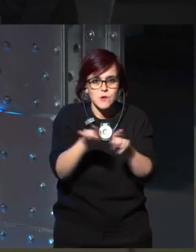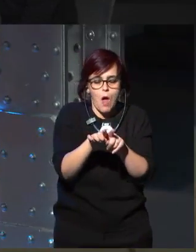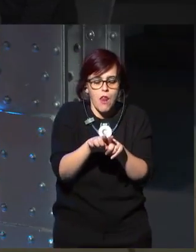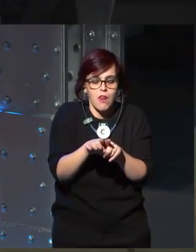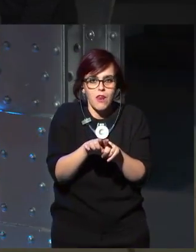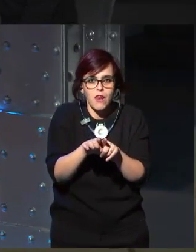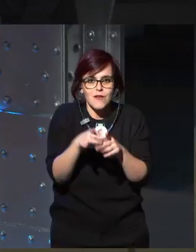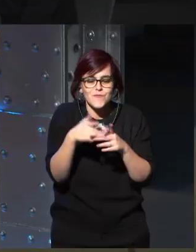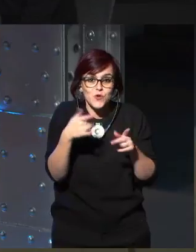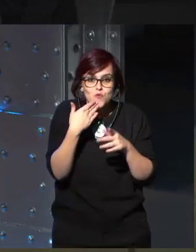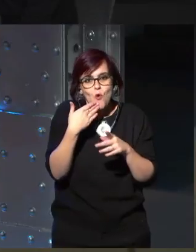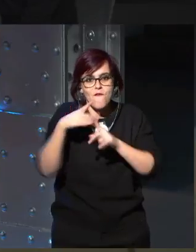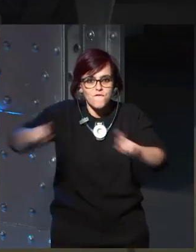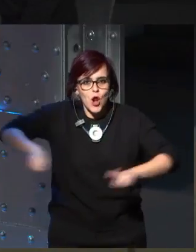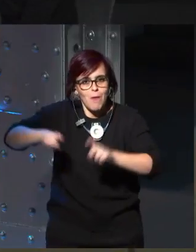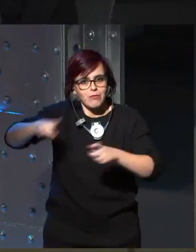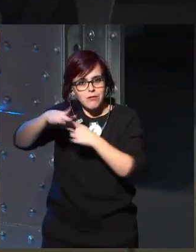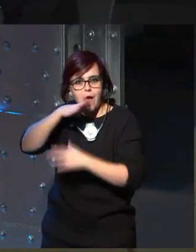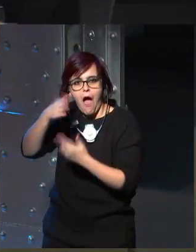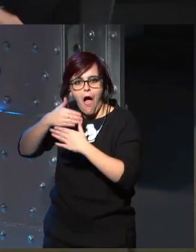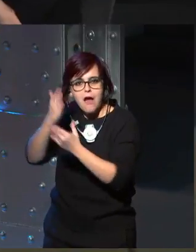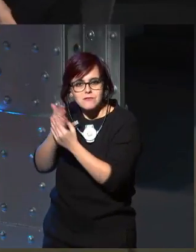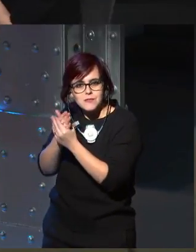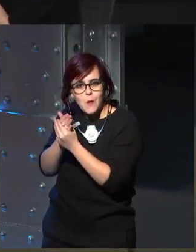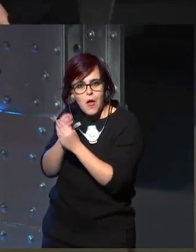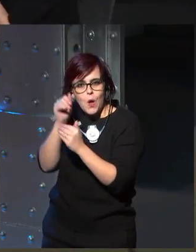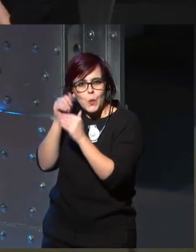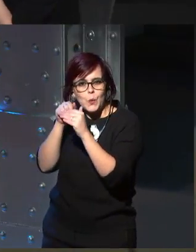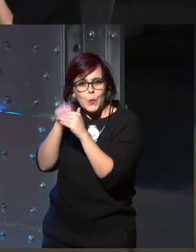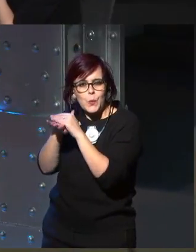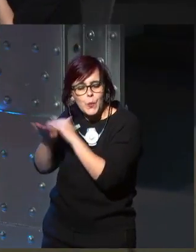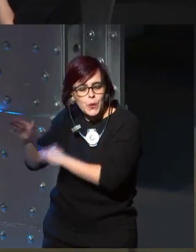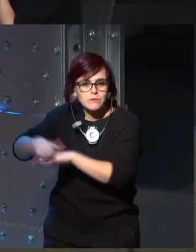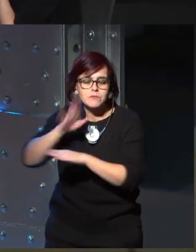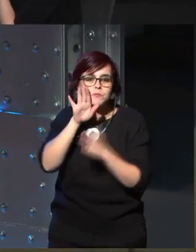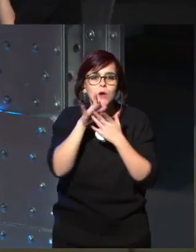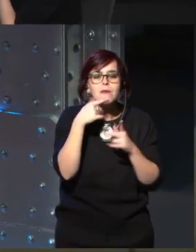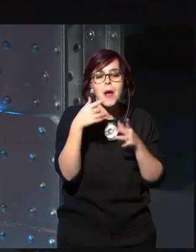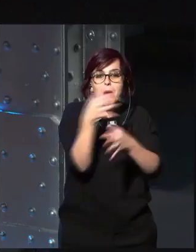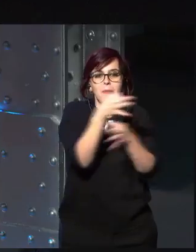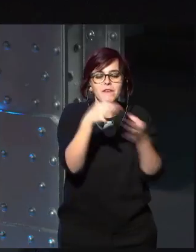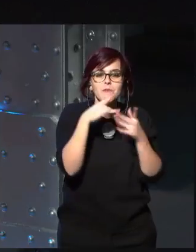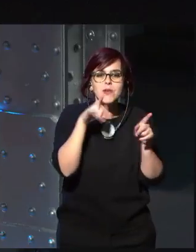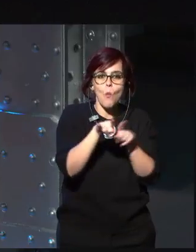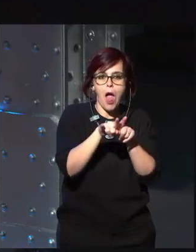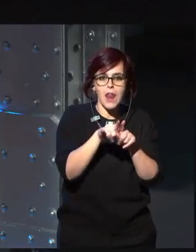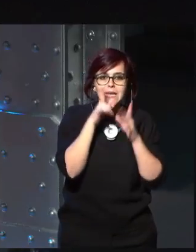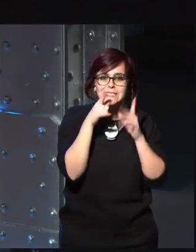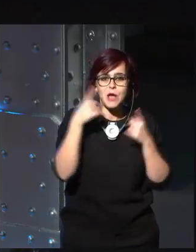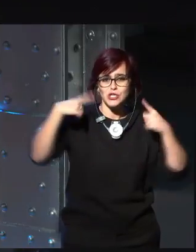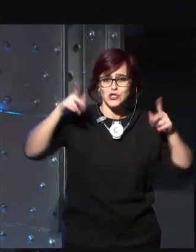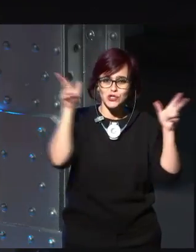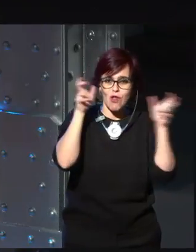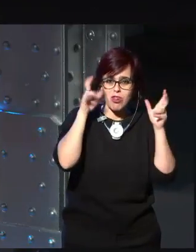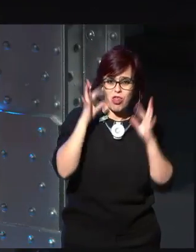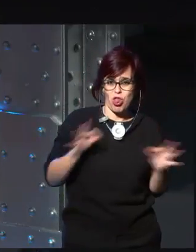articles on how to set up your stereo in Better Homes and Gardens and House Beautiful magazines. But at the same time, this new generation